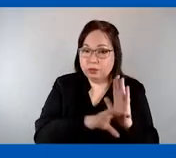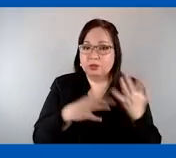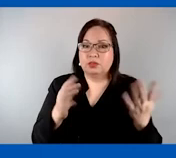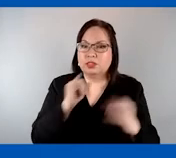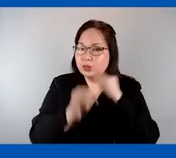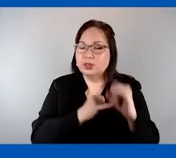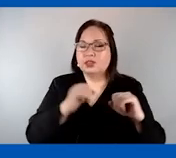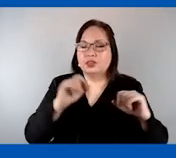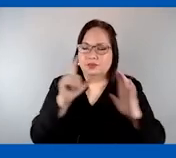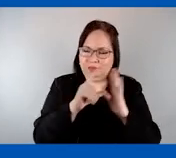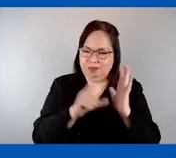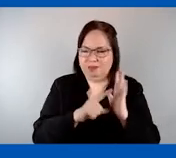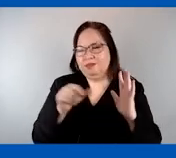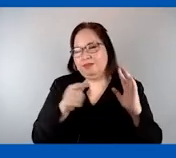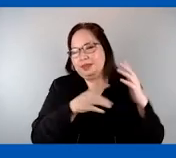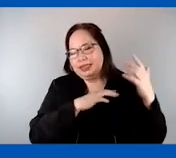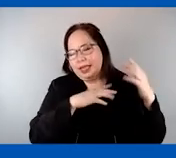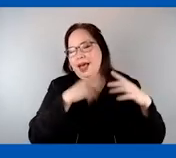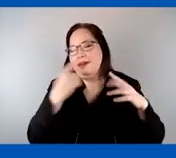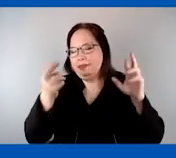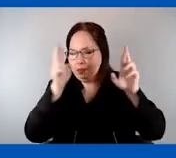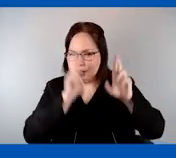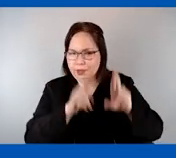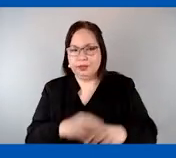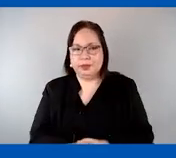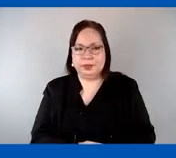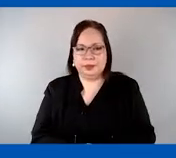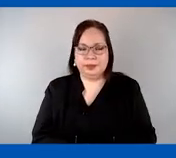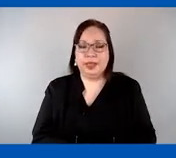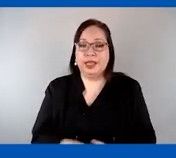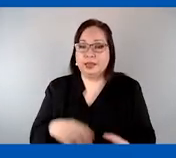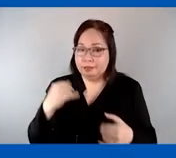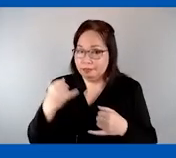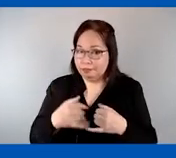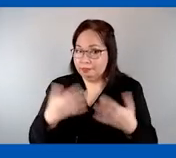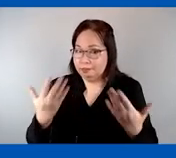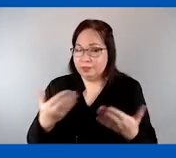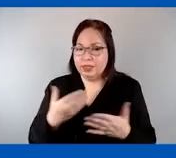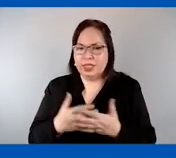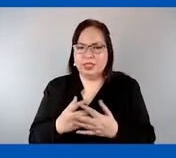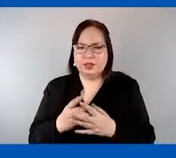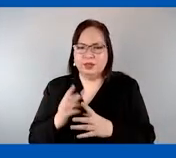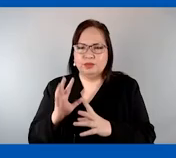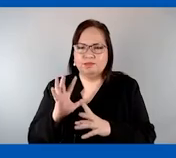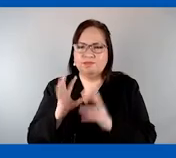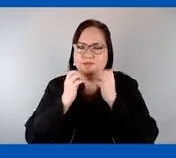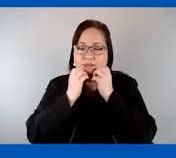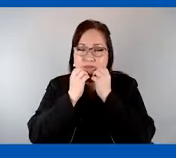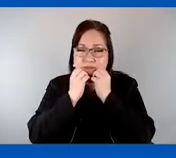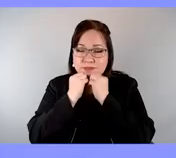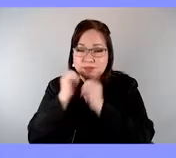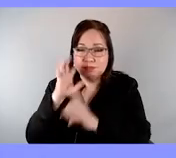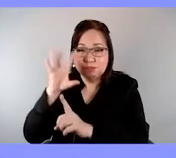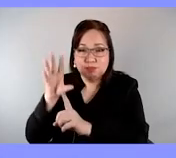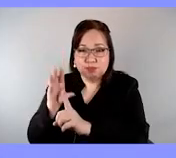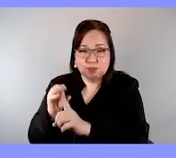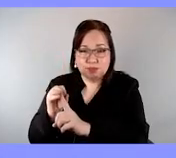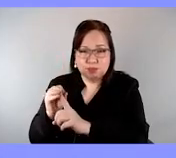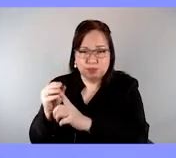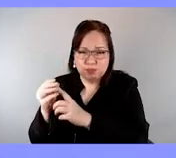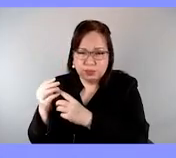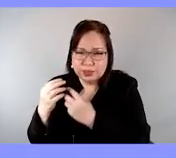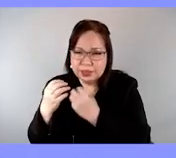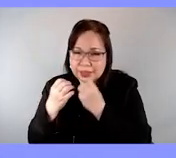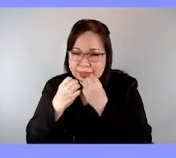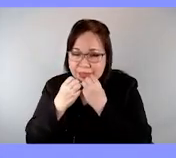Maintaining cultural integrity is an important aspect of the life of indigenous peoples. They have